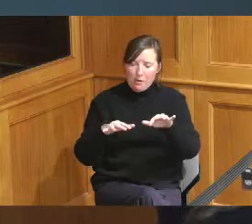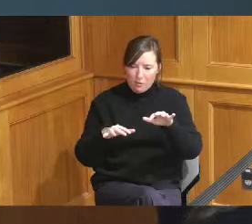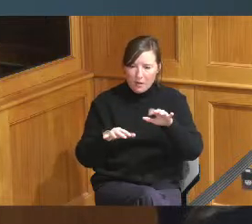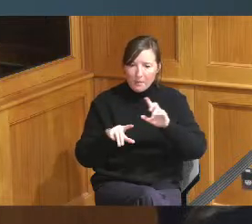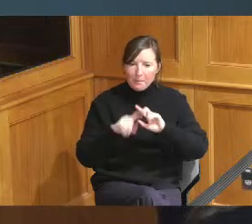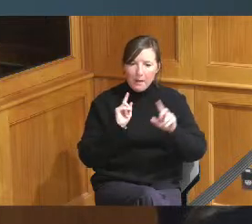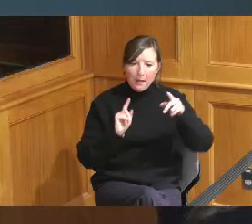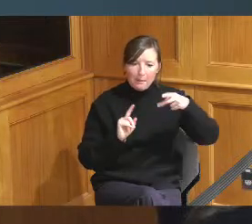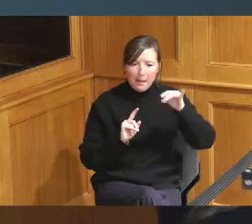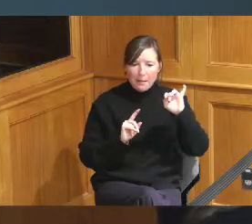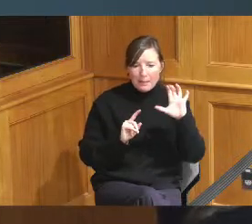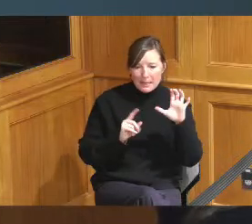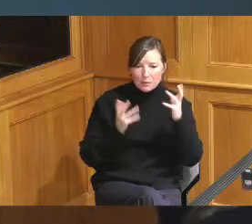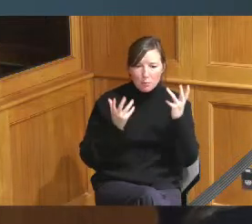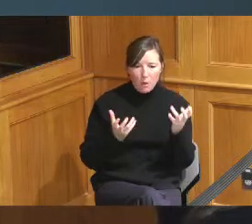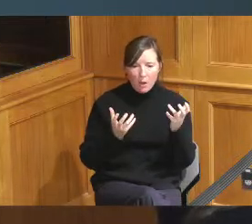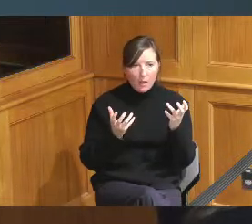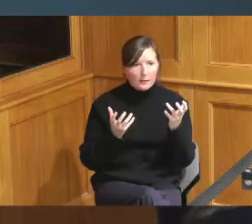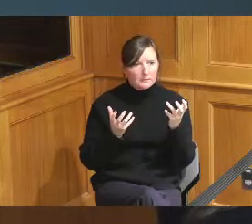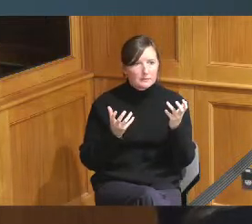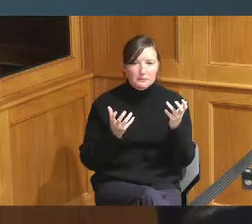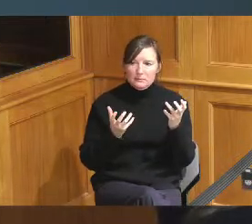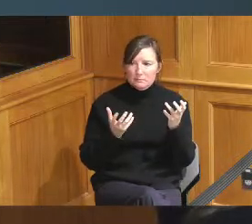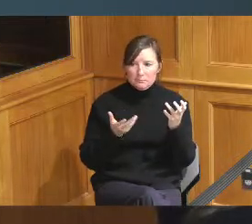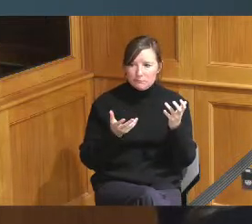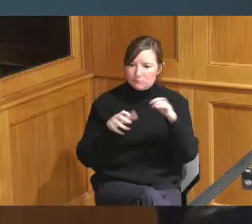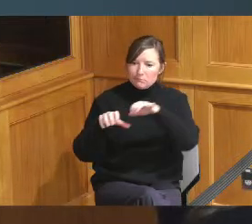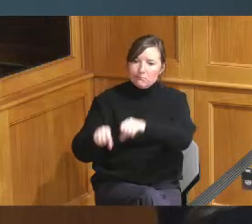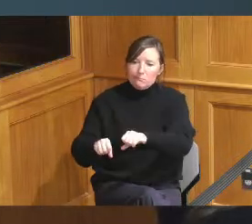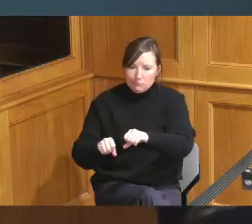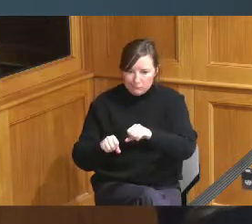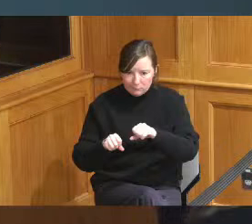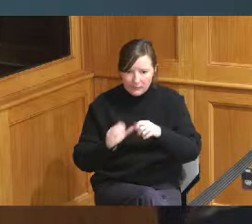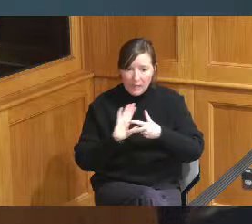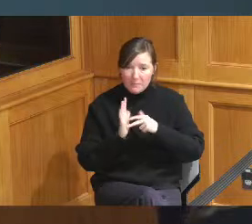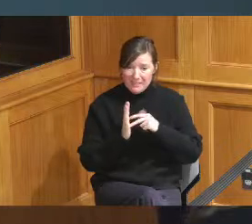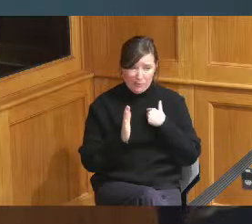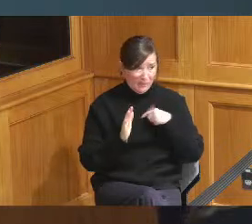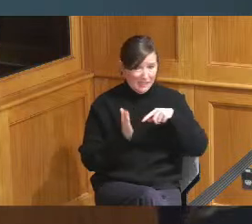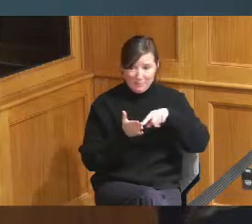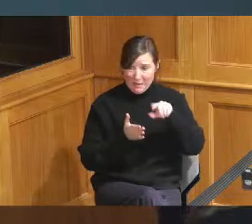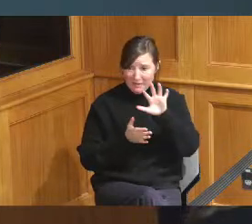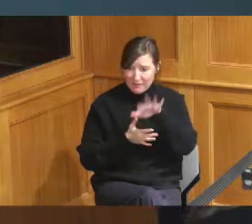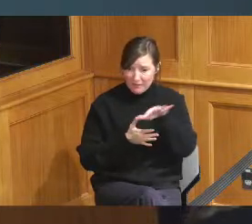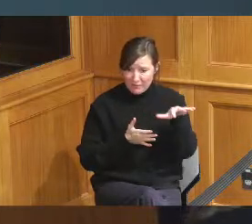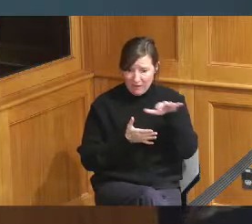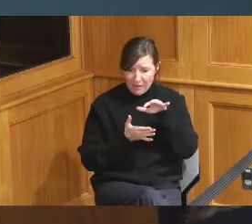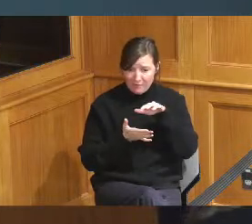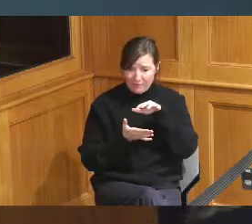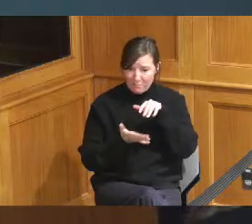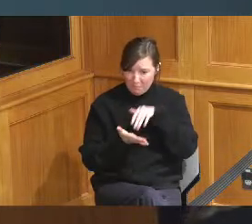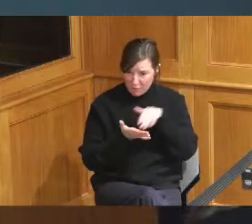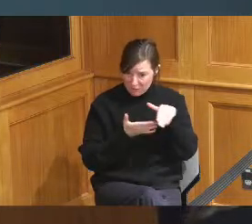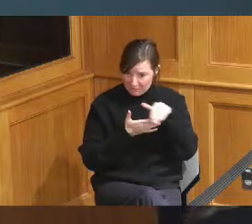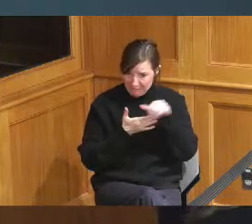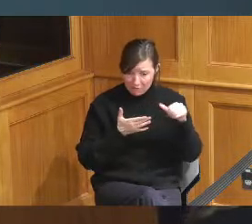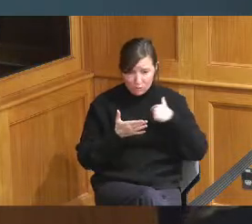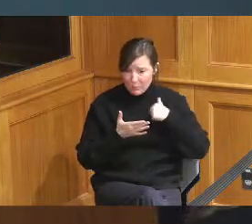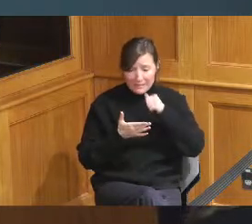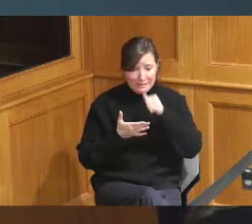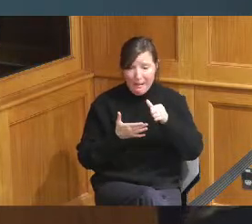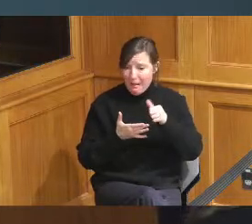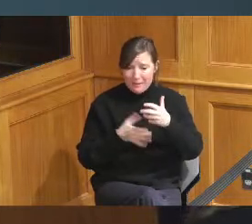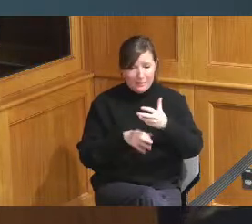the debt at the end of the day. For $55 million, we have not produced $55 million. We